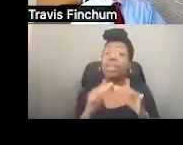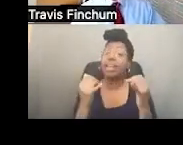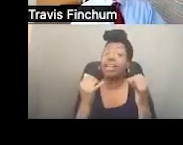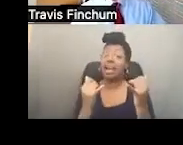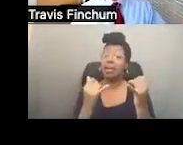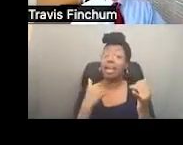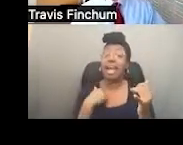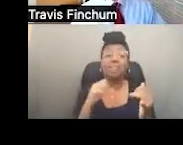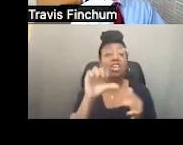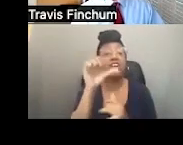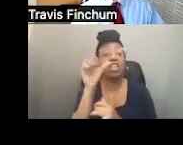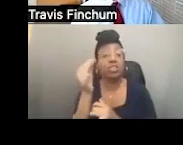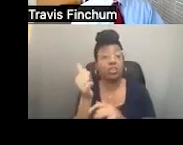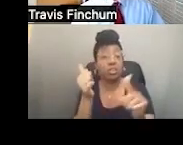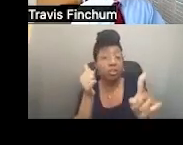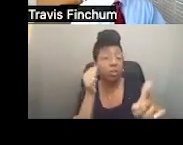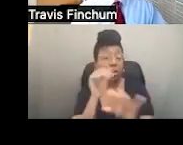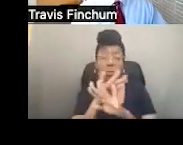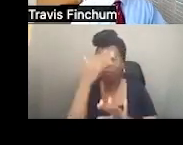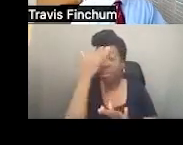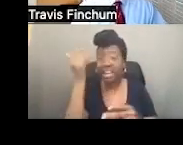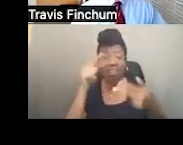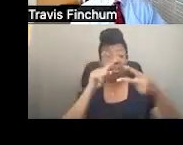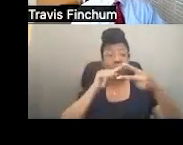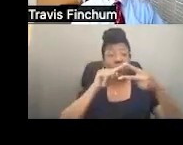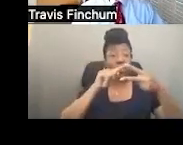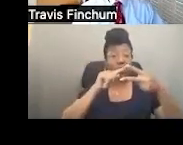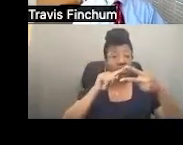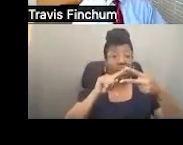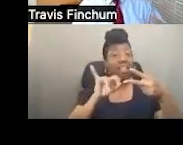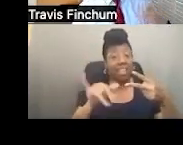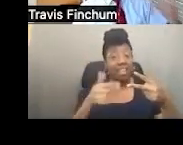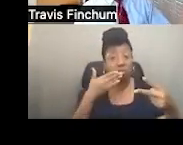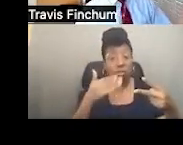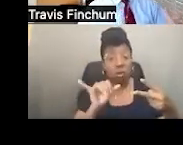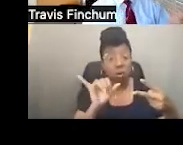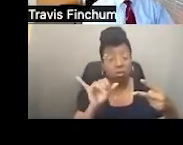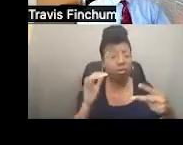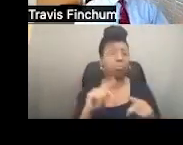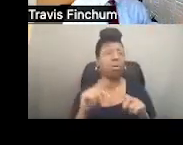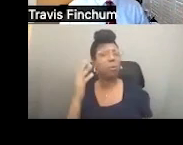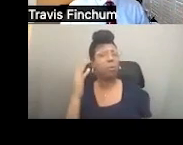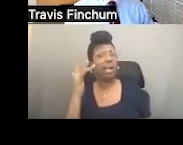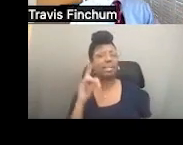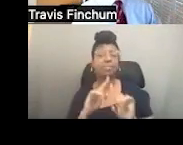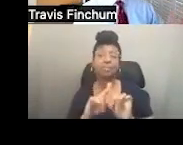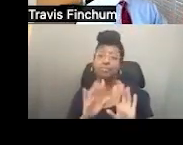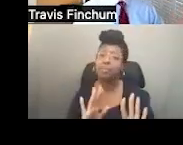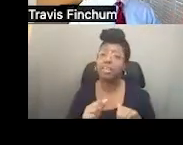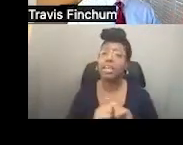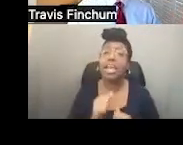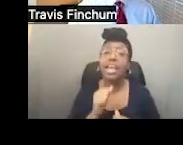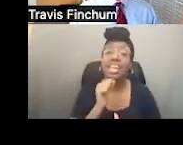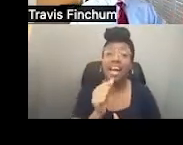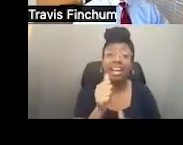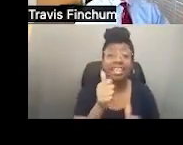called self-settled or first-party trusts. Well, why would that be the case? Well, realize that not every